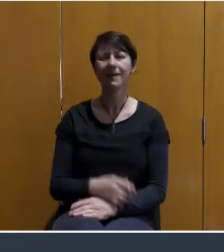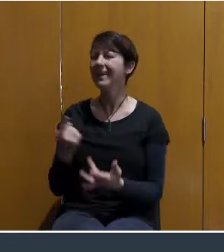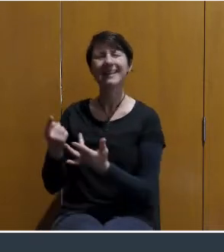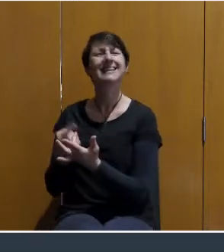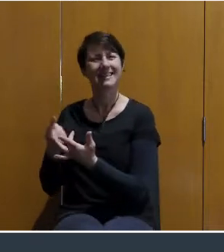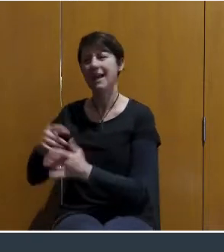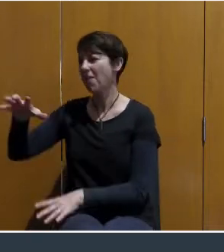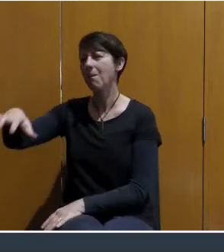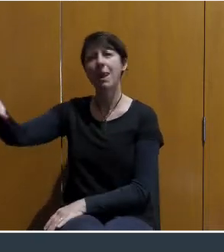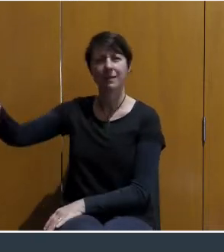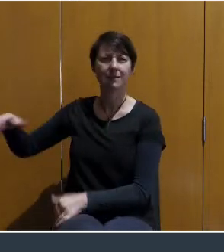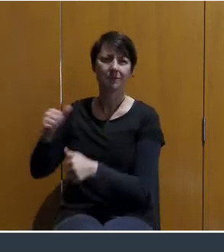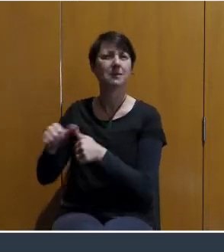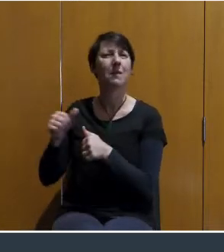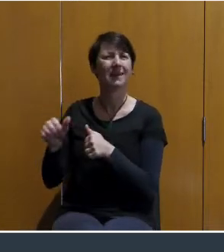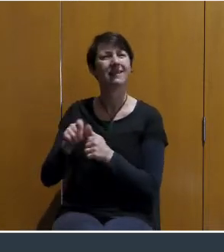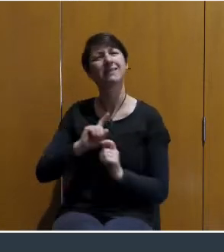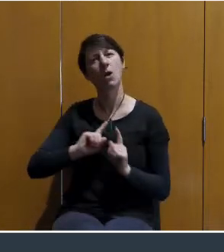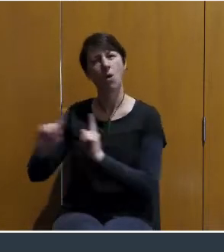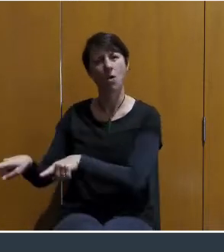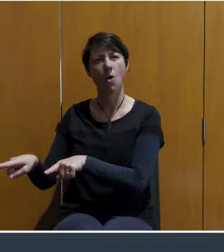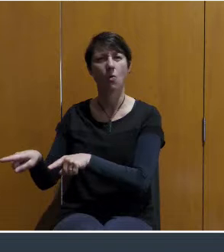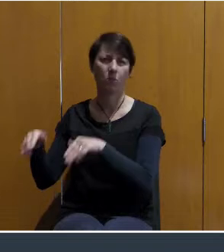you can go with the dogs.